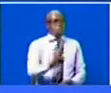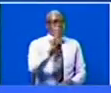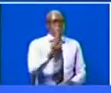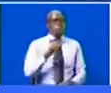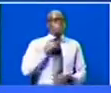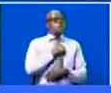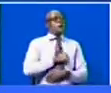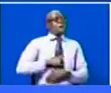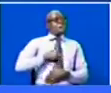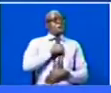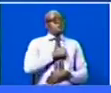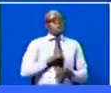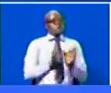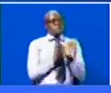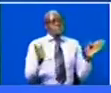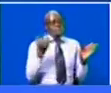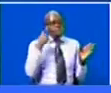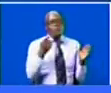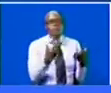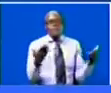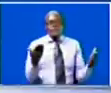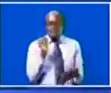mm-hmm. apologizing publicly for the things that